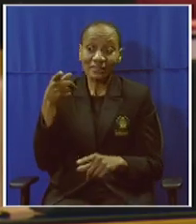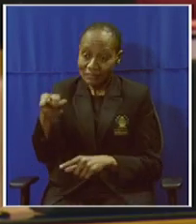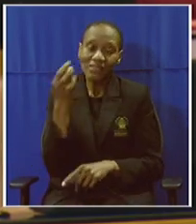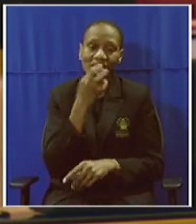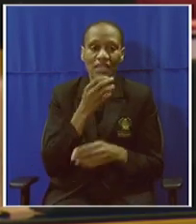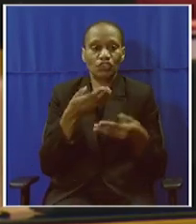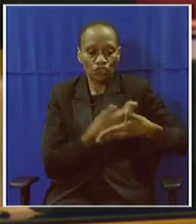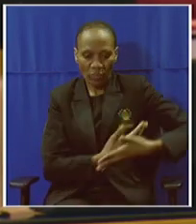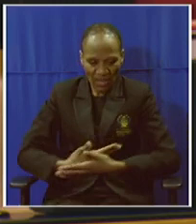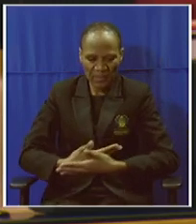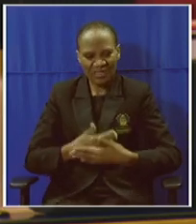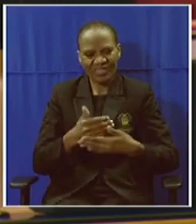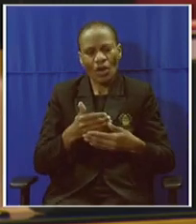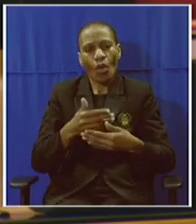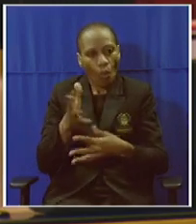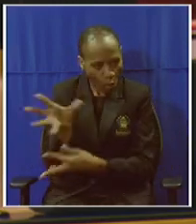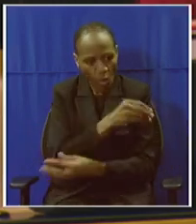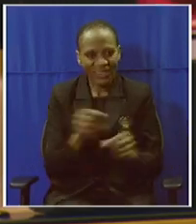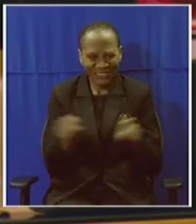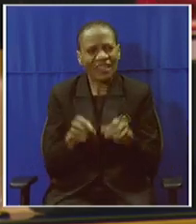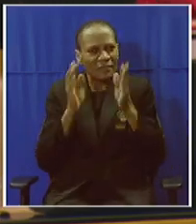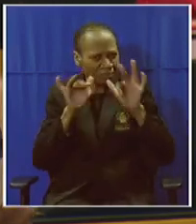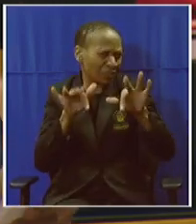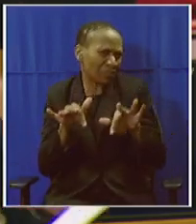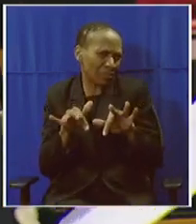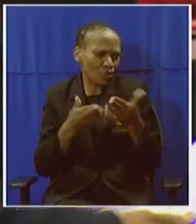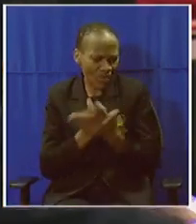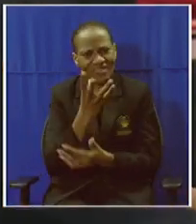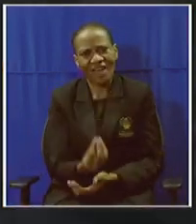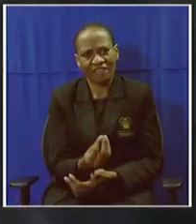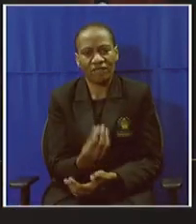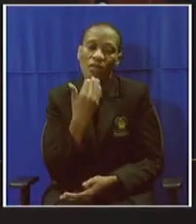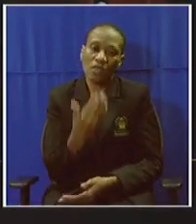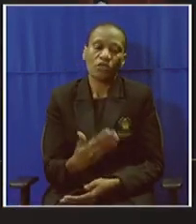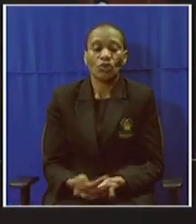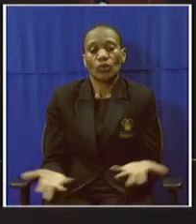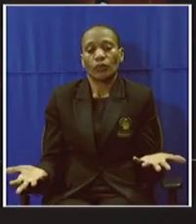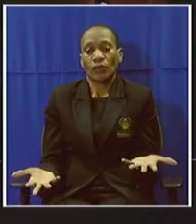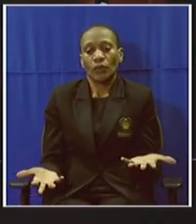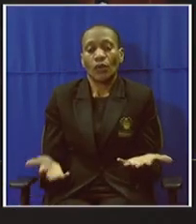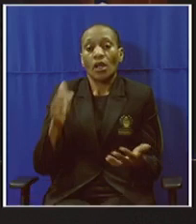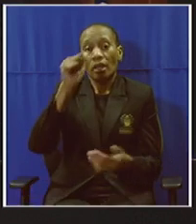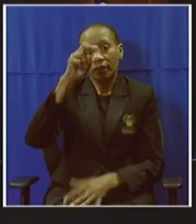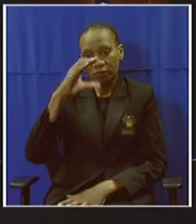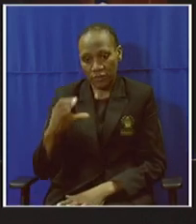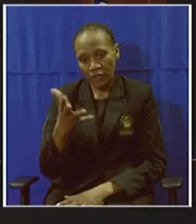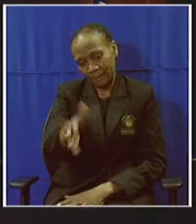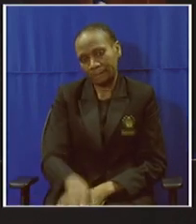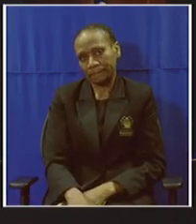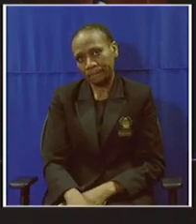human beings, thank whether you in very much. Or without the womb. I thank you. Thank you. ANC?